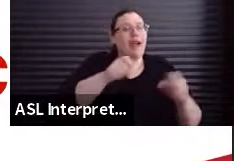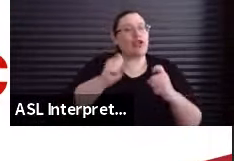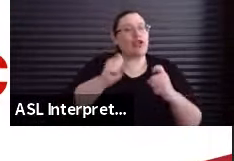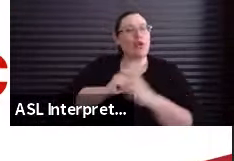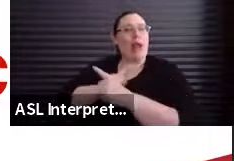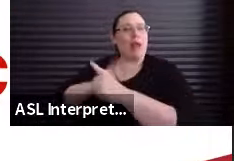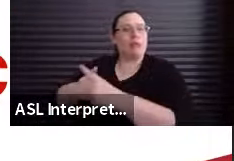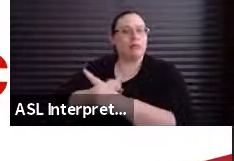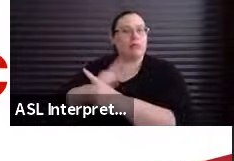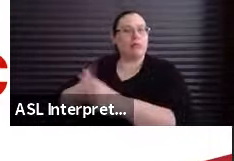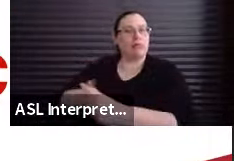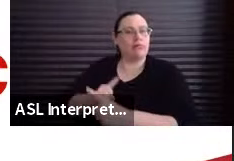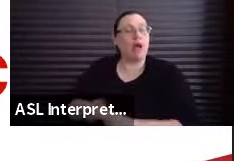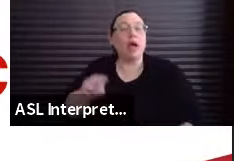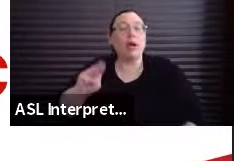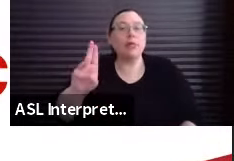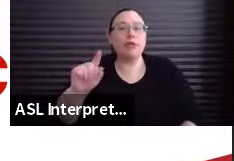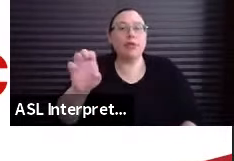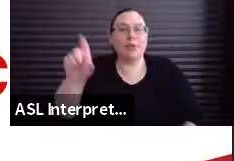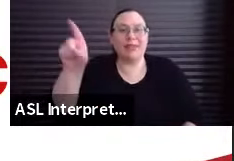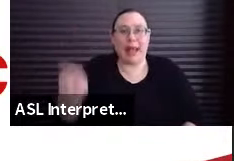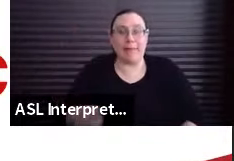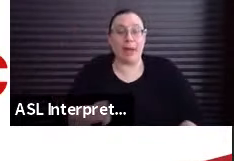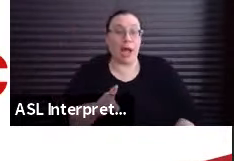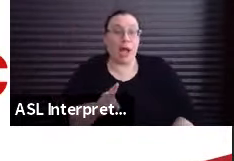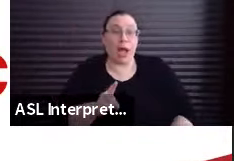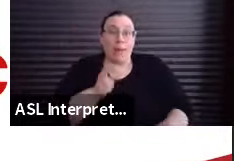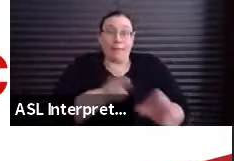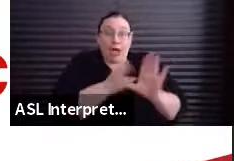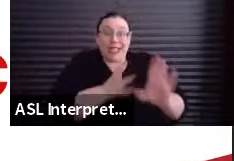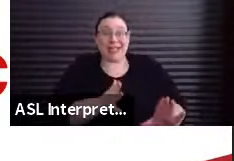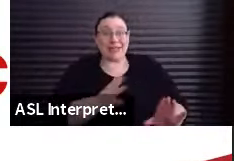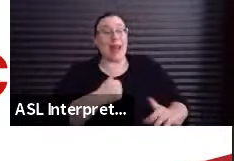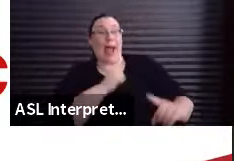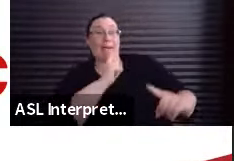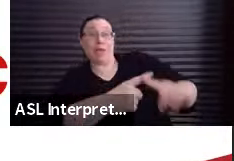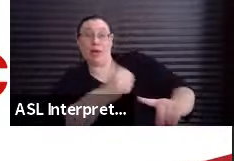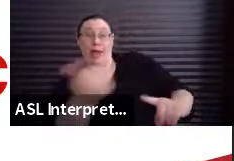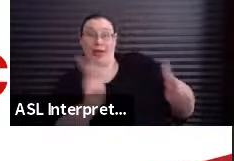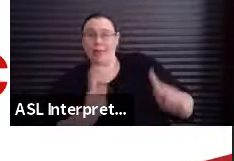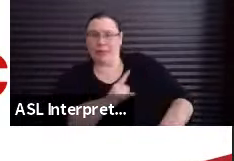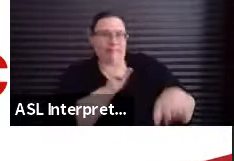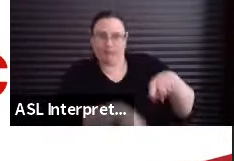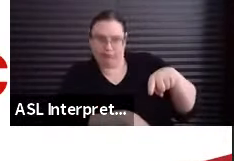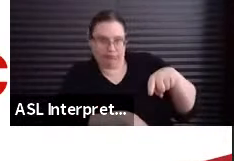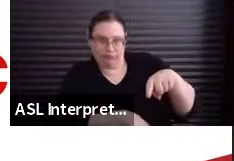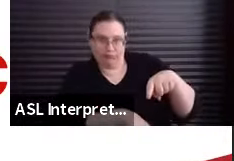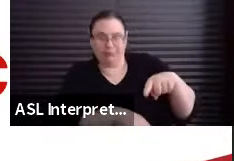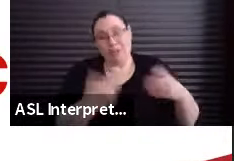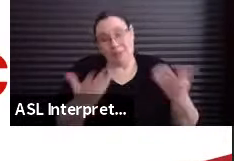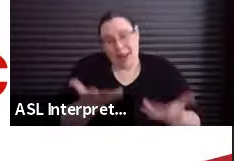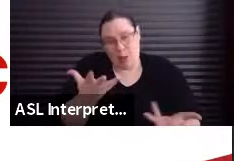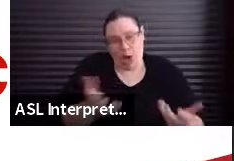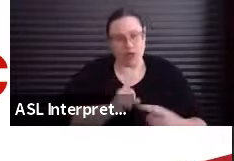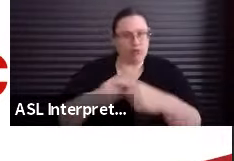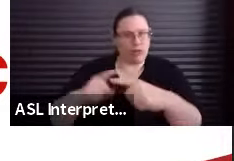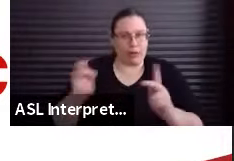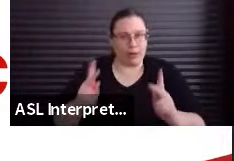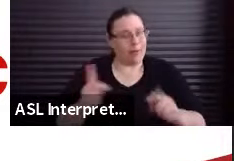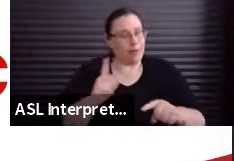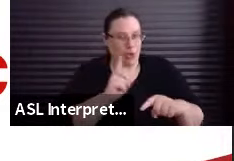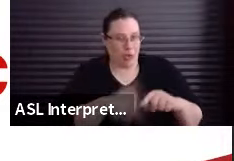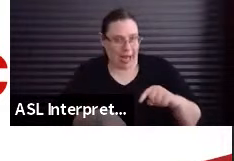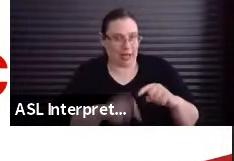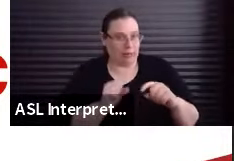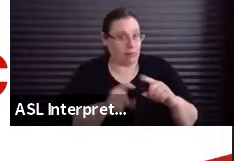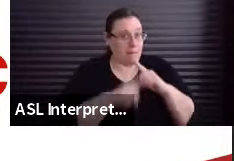own. As the participant, you cannot mute other participants as much as you might like to, but the